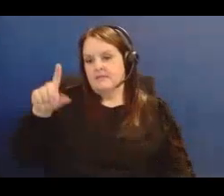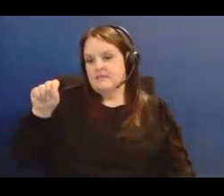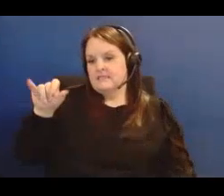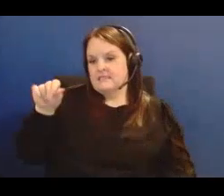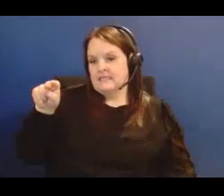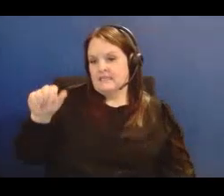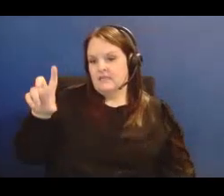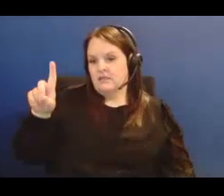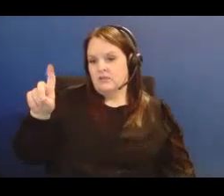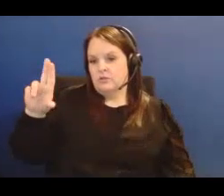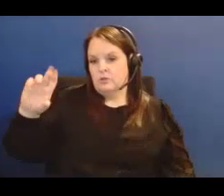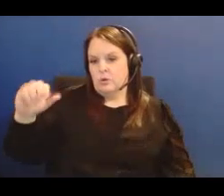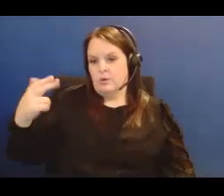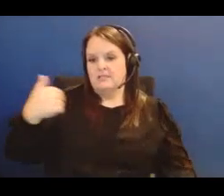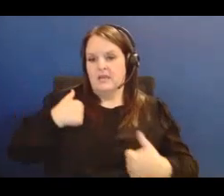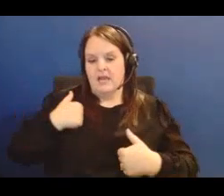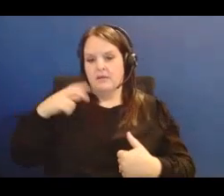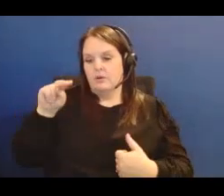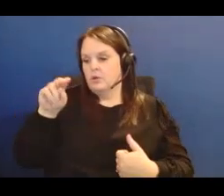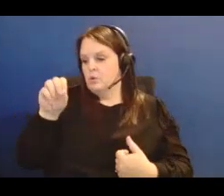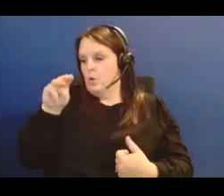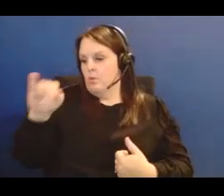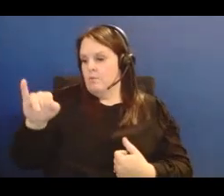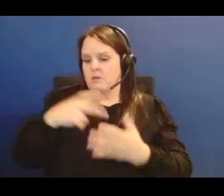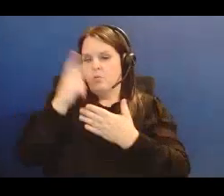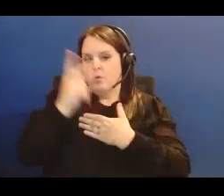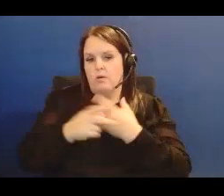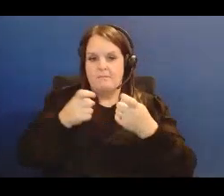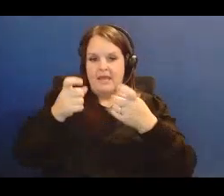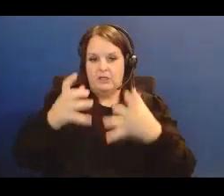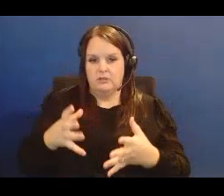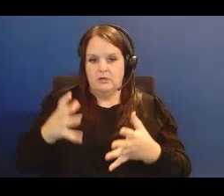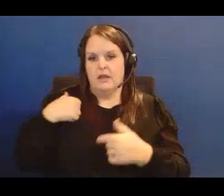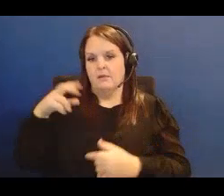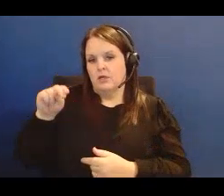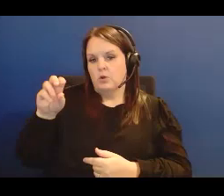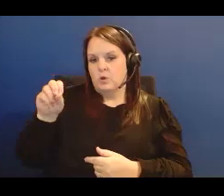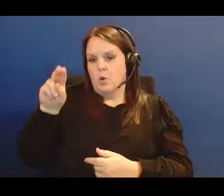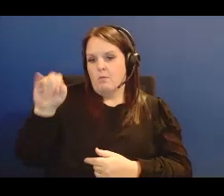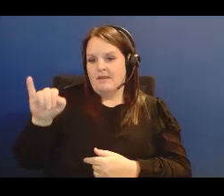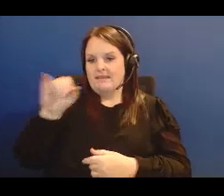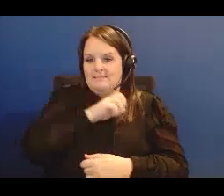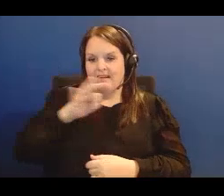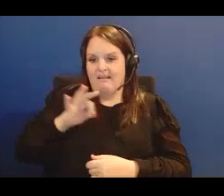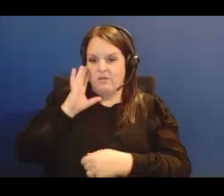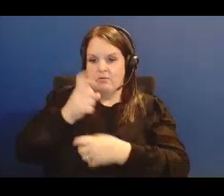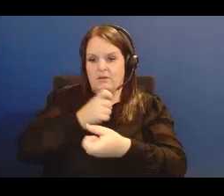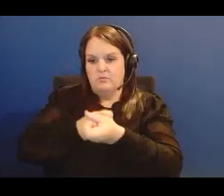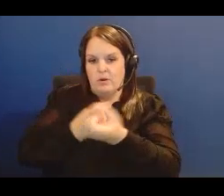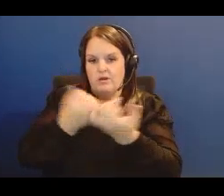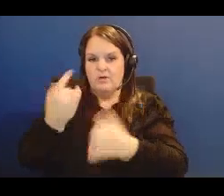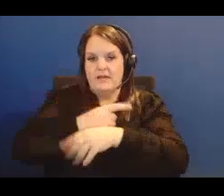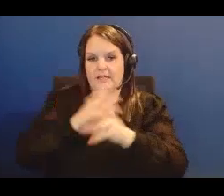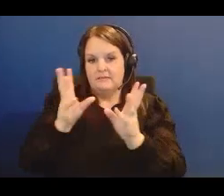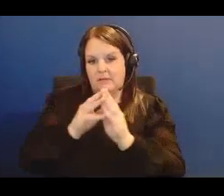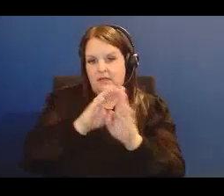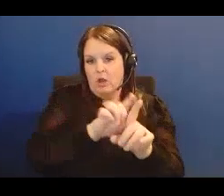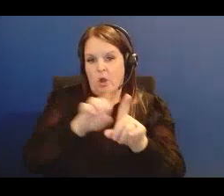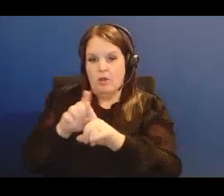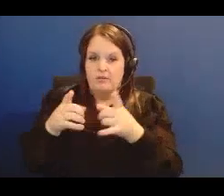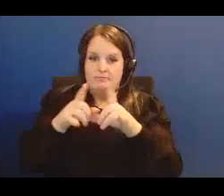am NOMHE's program manager. I am one of the NOMHE staff that will be supporting today's meeting. I'm doing so along with Ms.